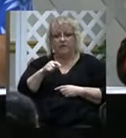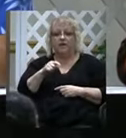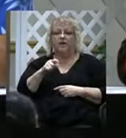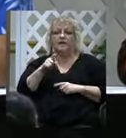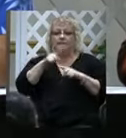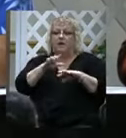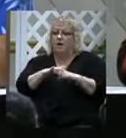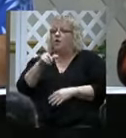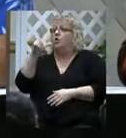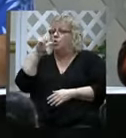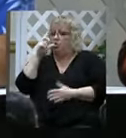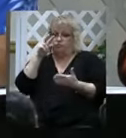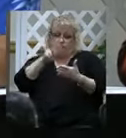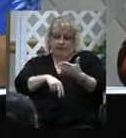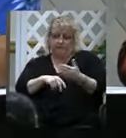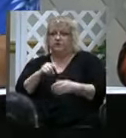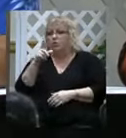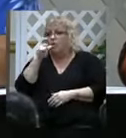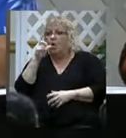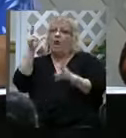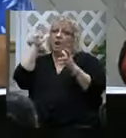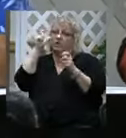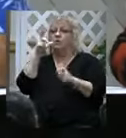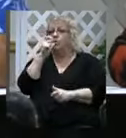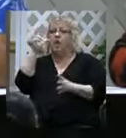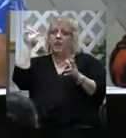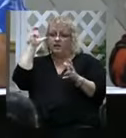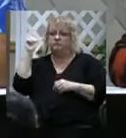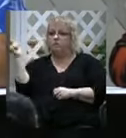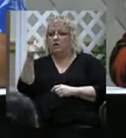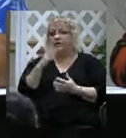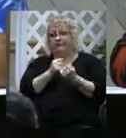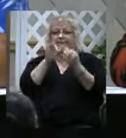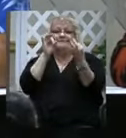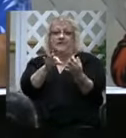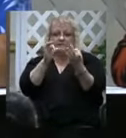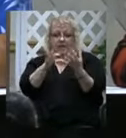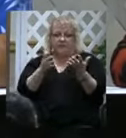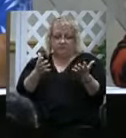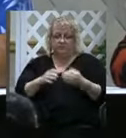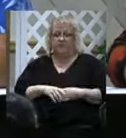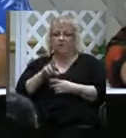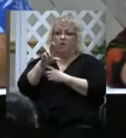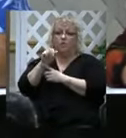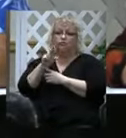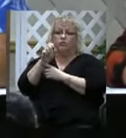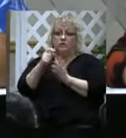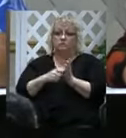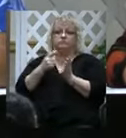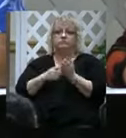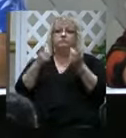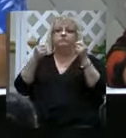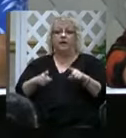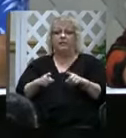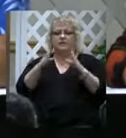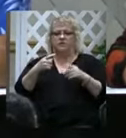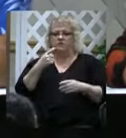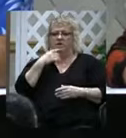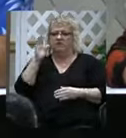right, we encourage people to give us feedback on our translations. The rare instance that we do have someone